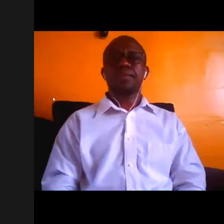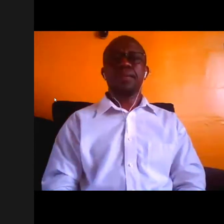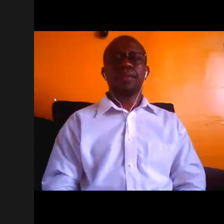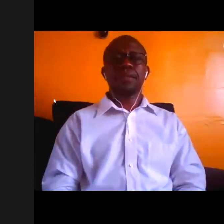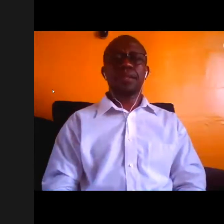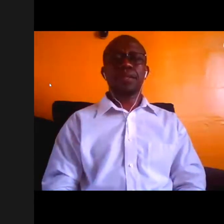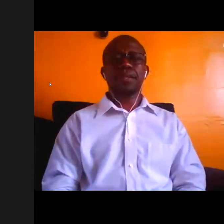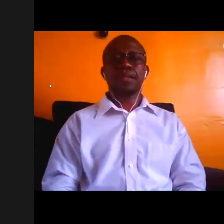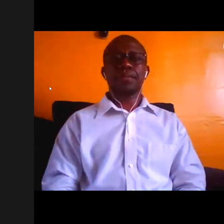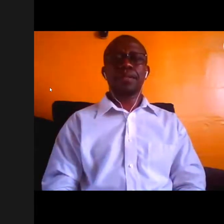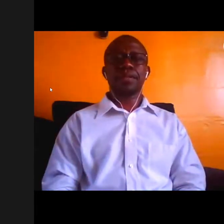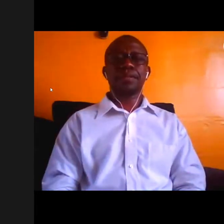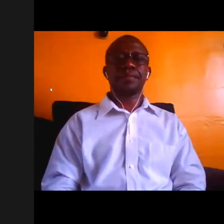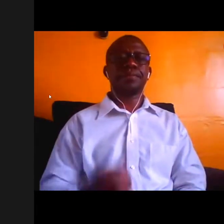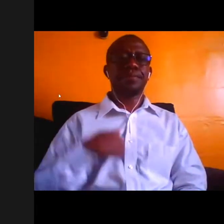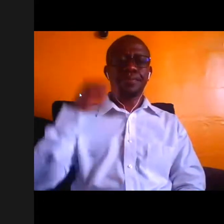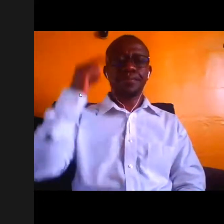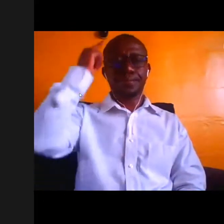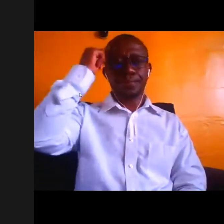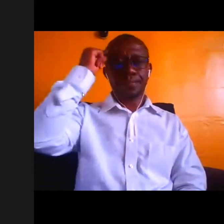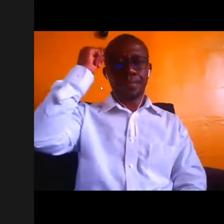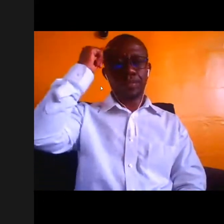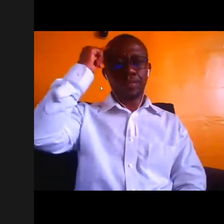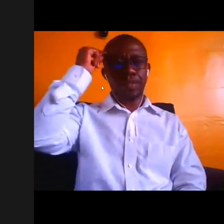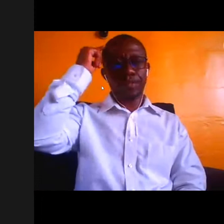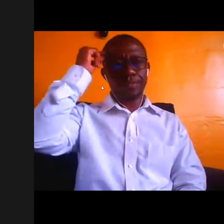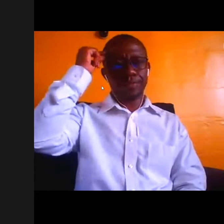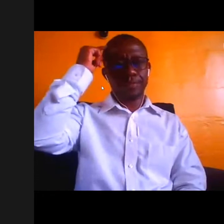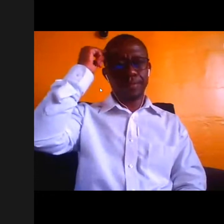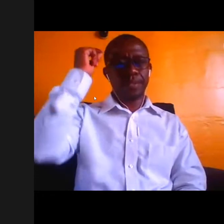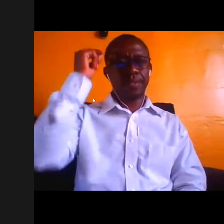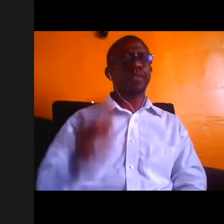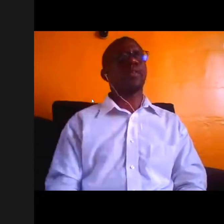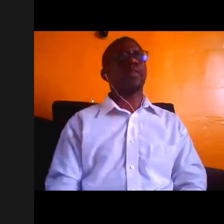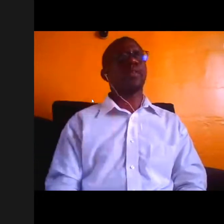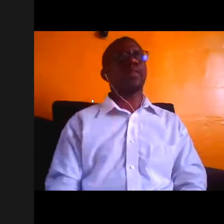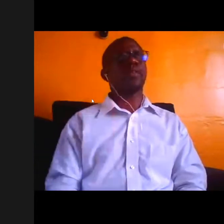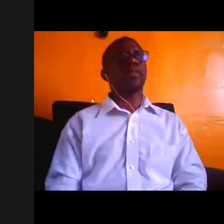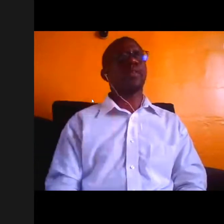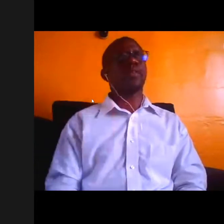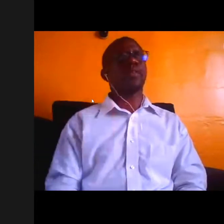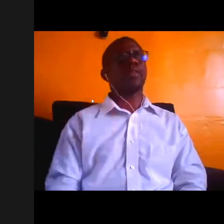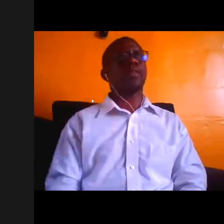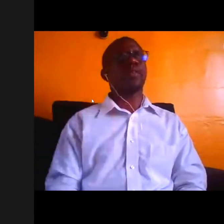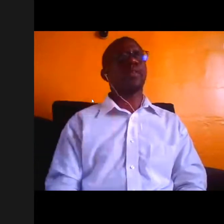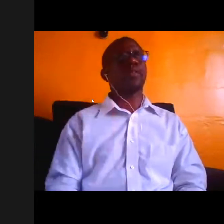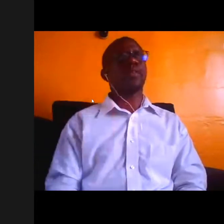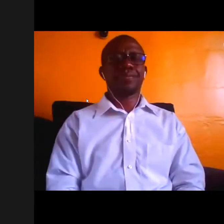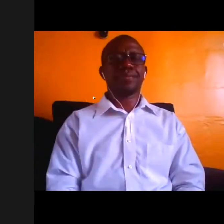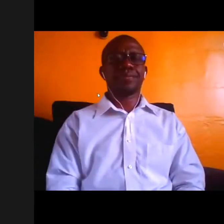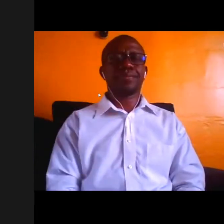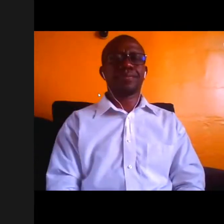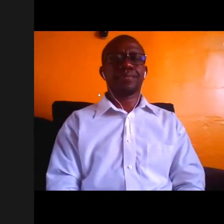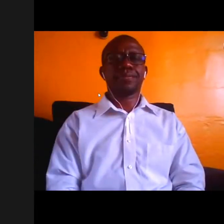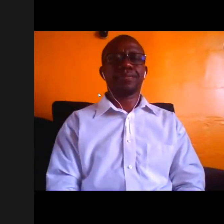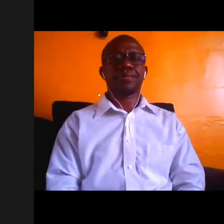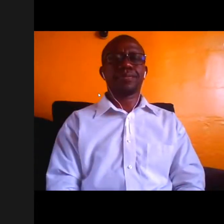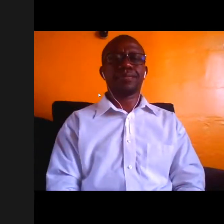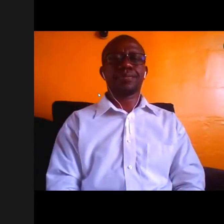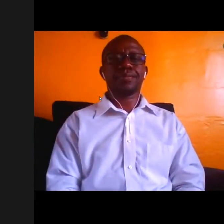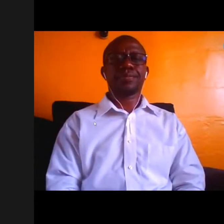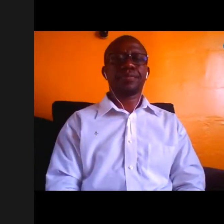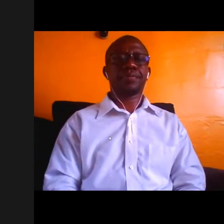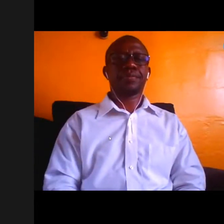I think I wonder whether there is any question from the panelists or the